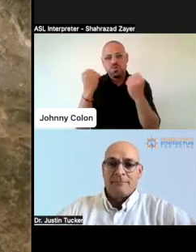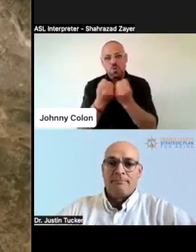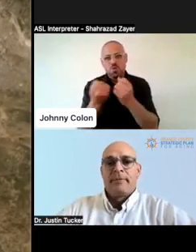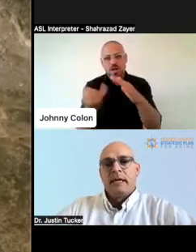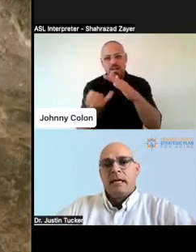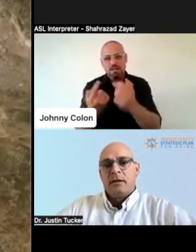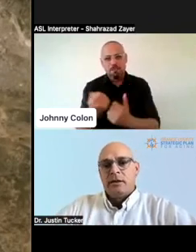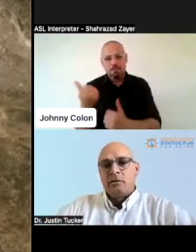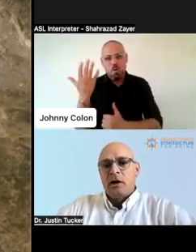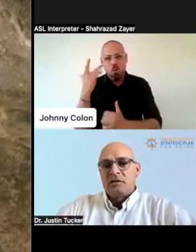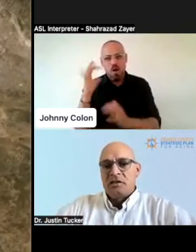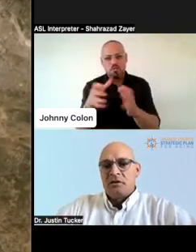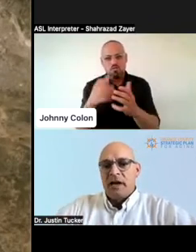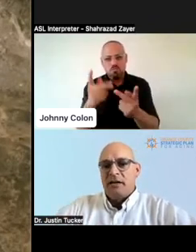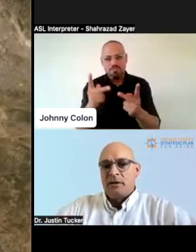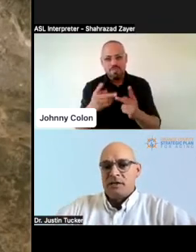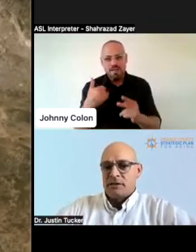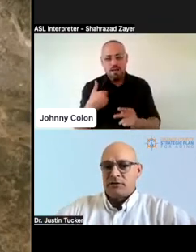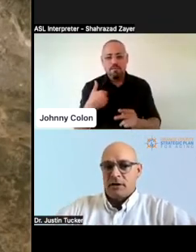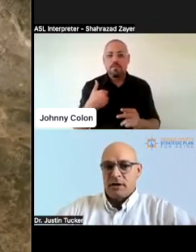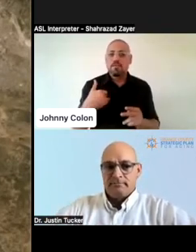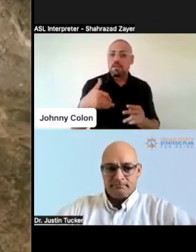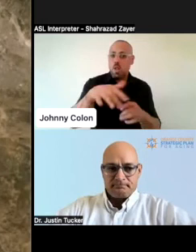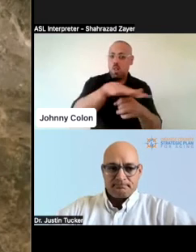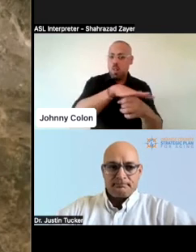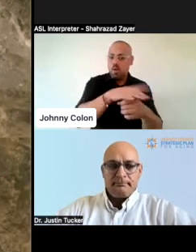setting. They're largely located where senior centers are.